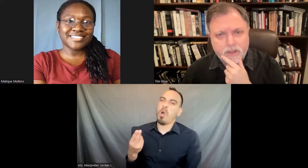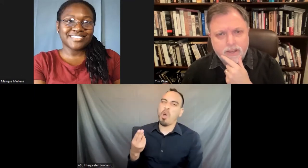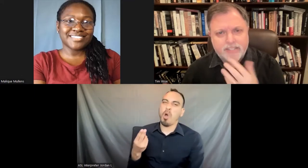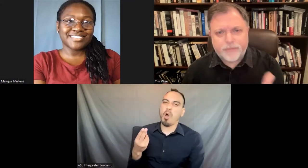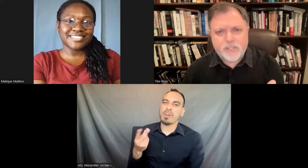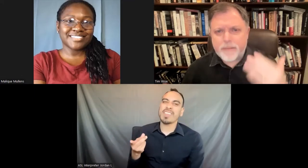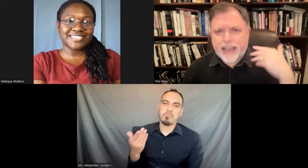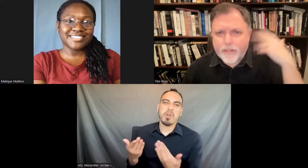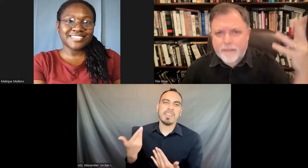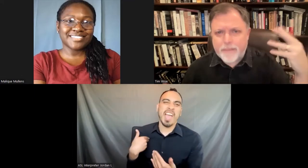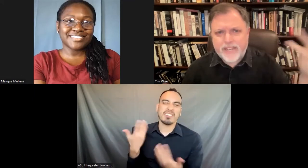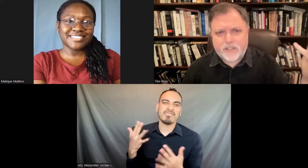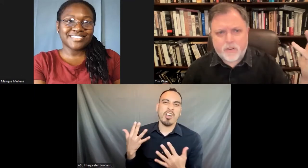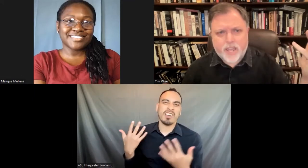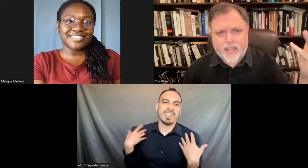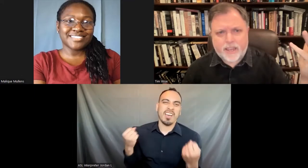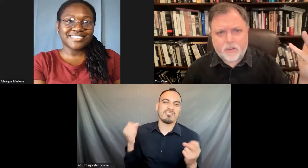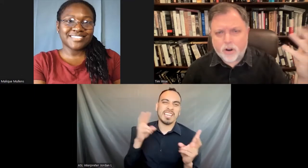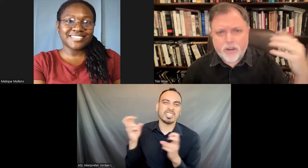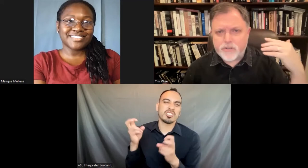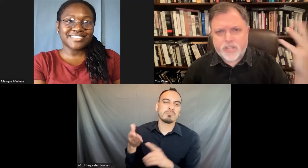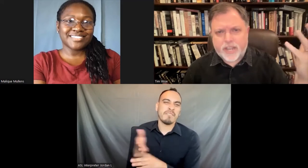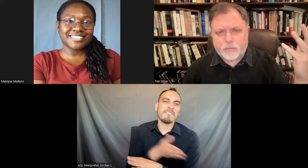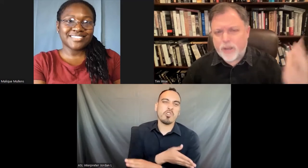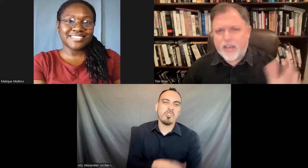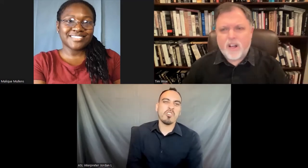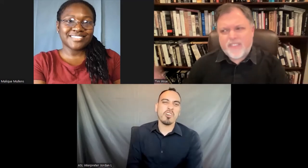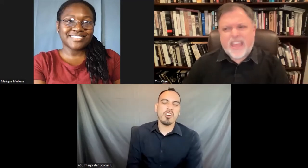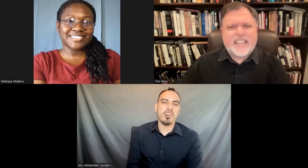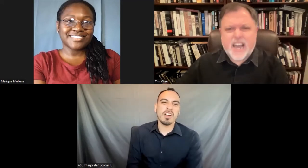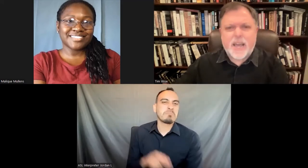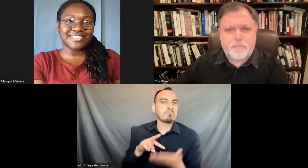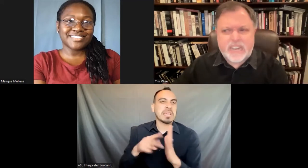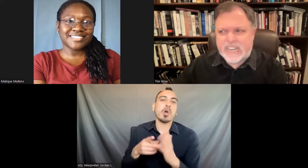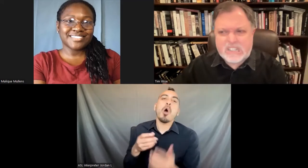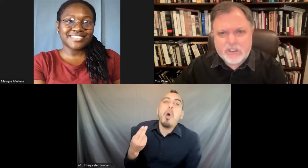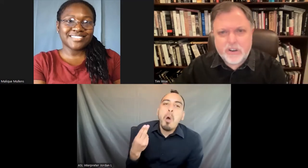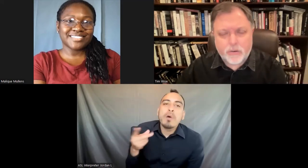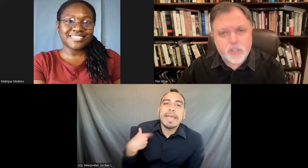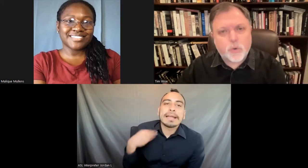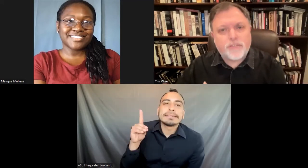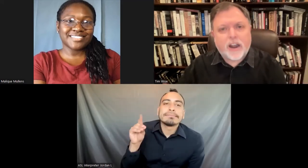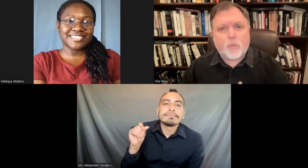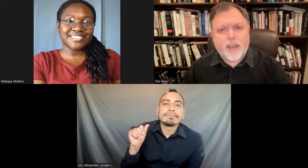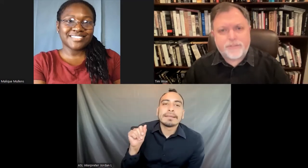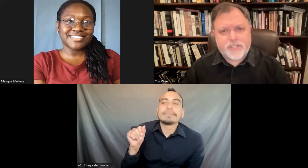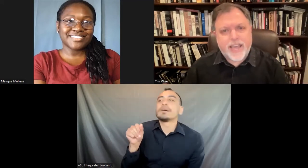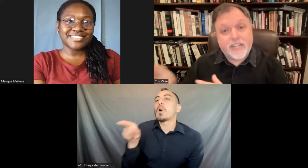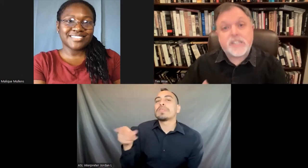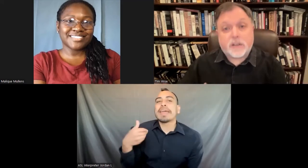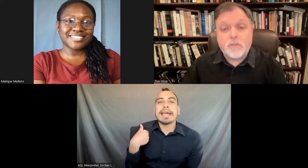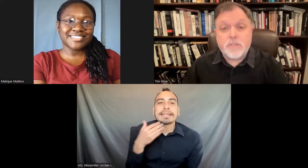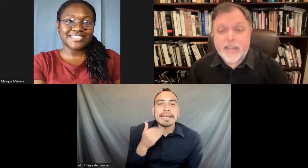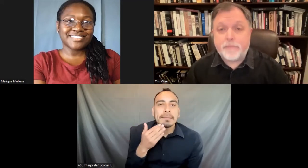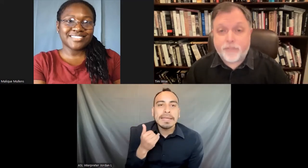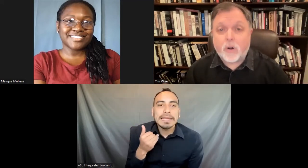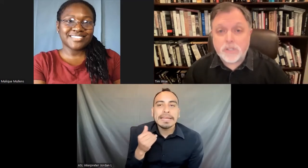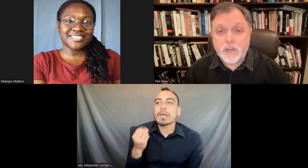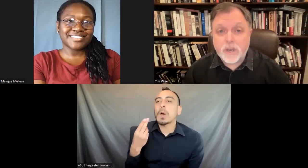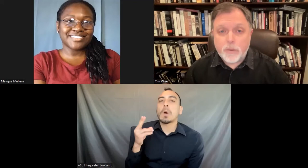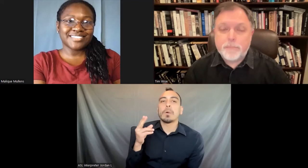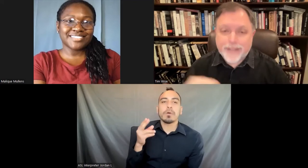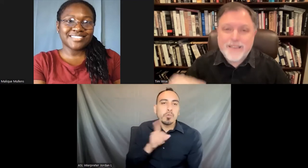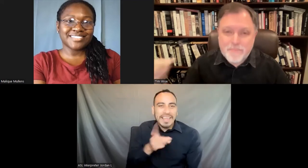them. As if somehow that makes it okay or understandable. Well, they had diabetes, you know. It's sort of our way of saying it's their own damn